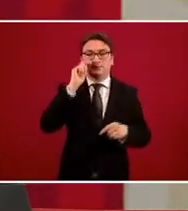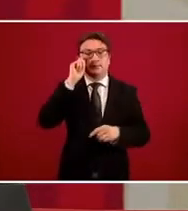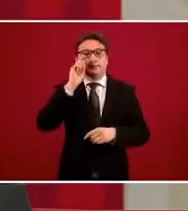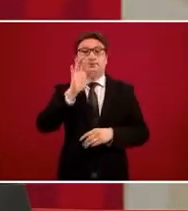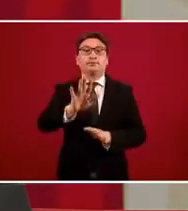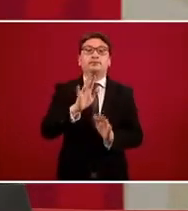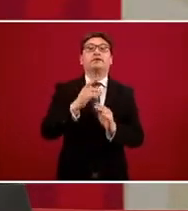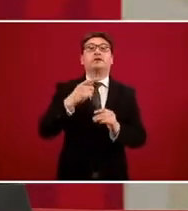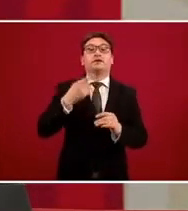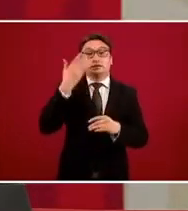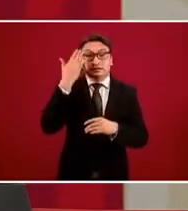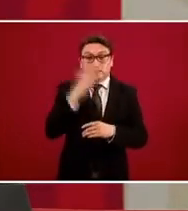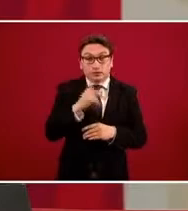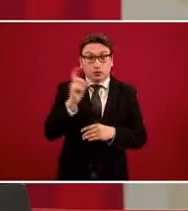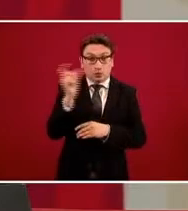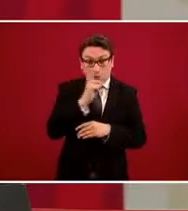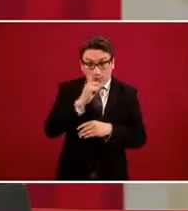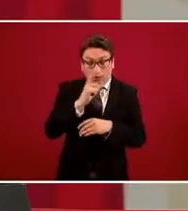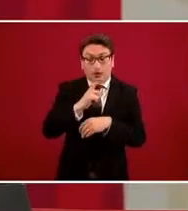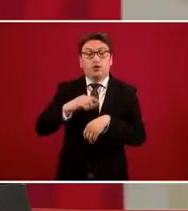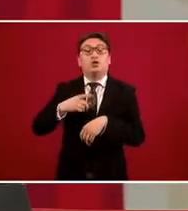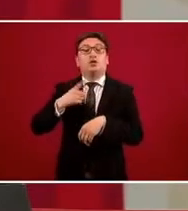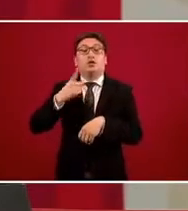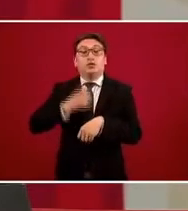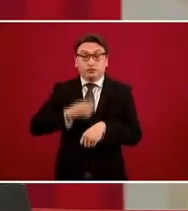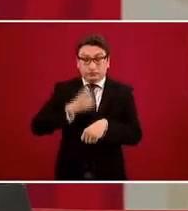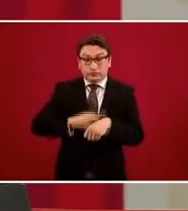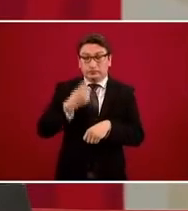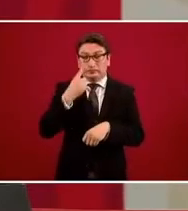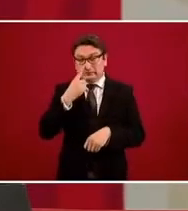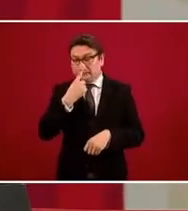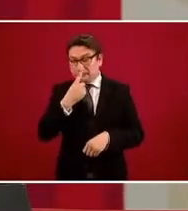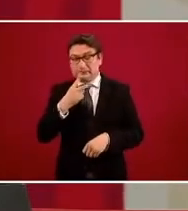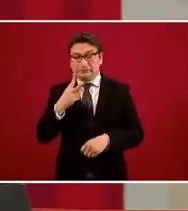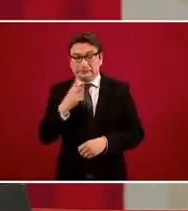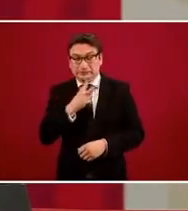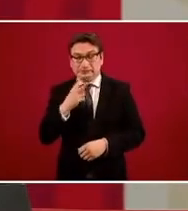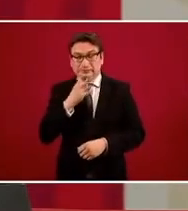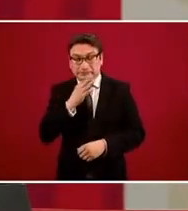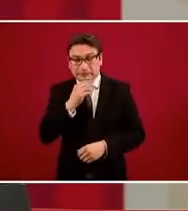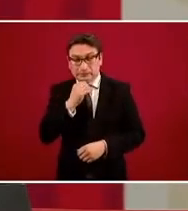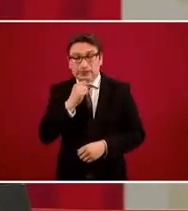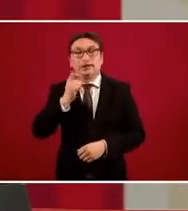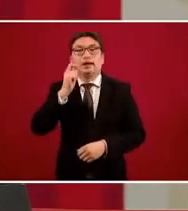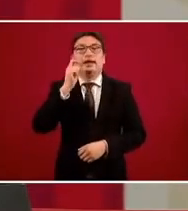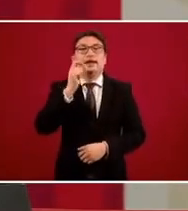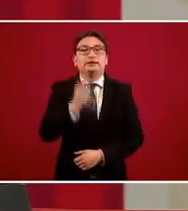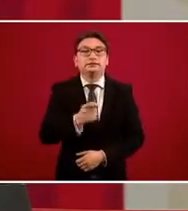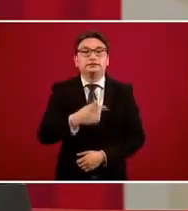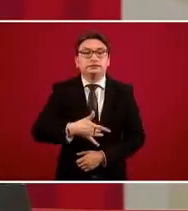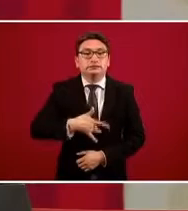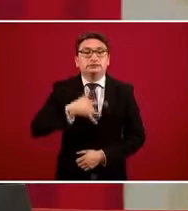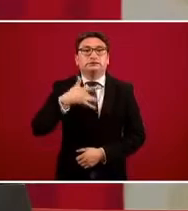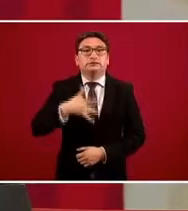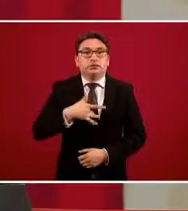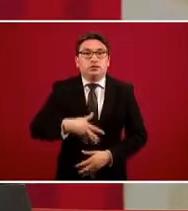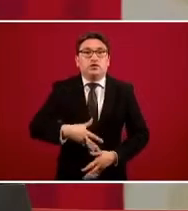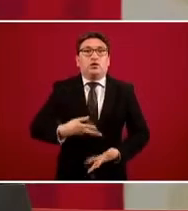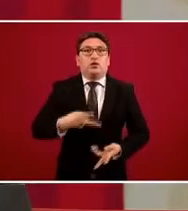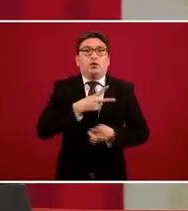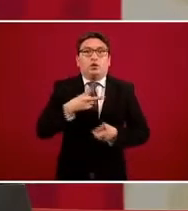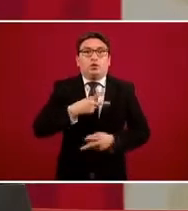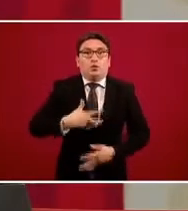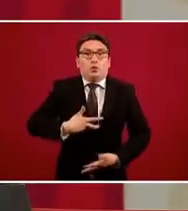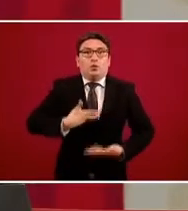difficulty to breathe. That is a medical term that is used